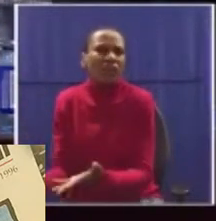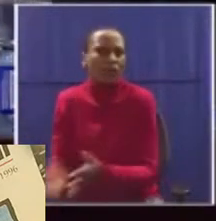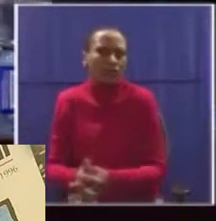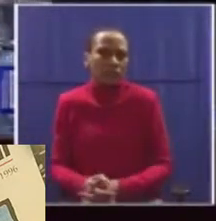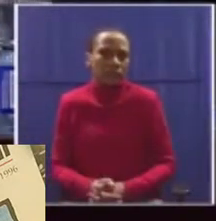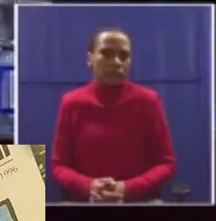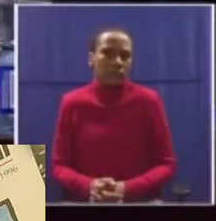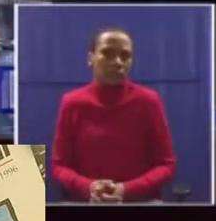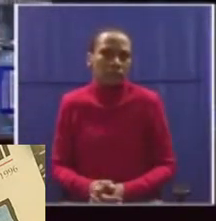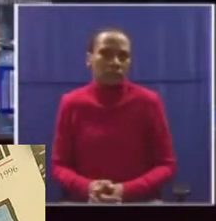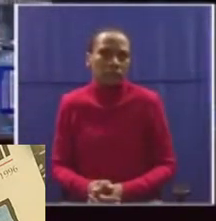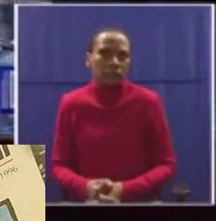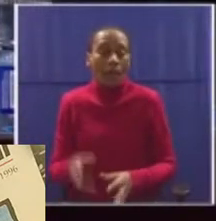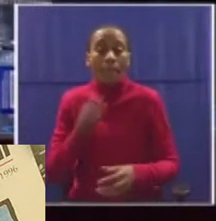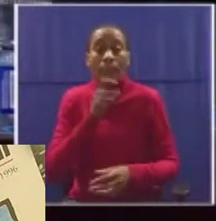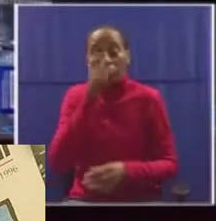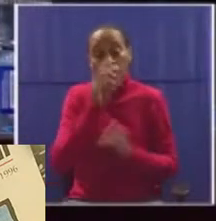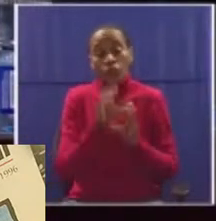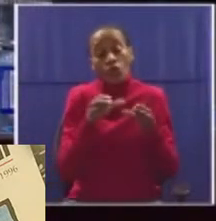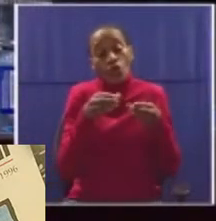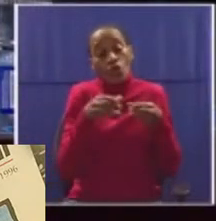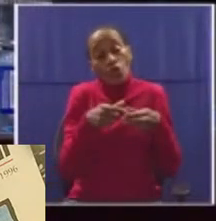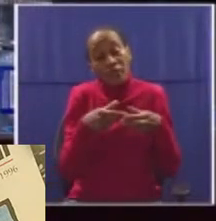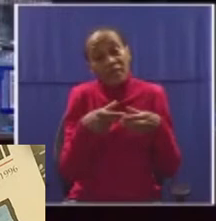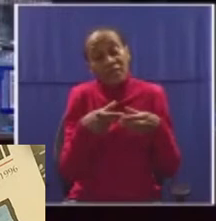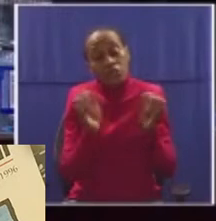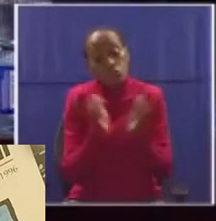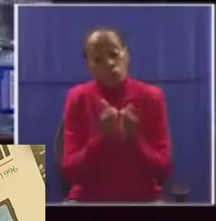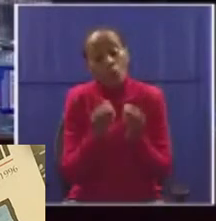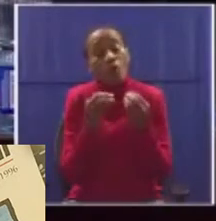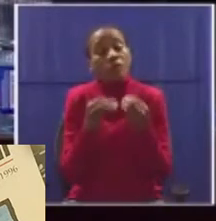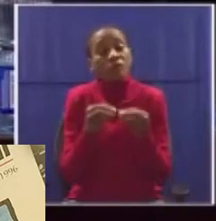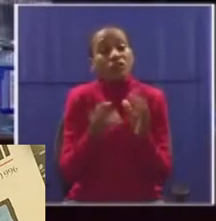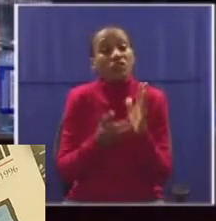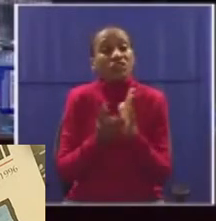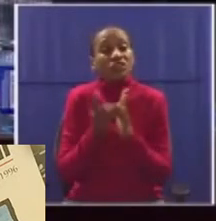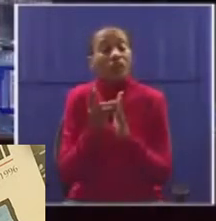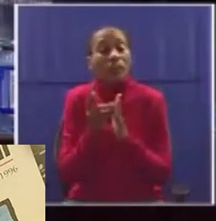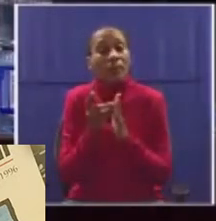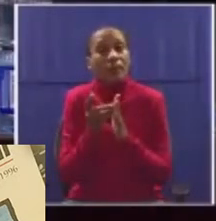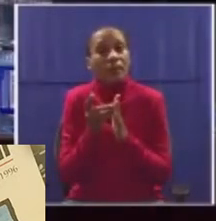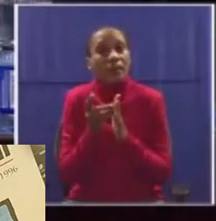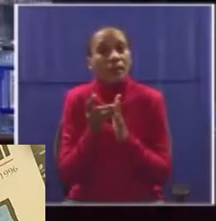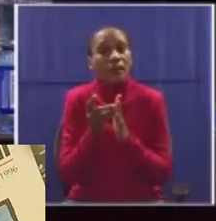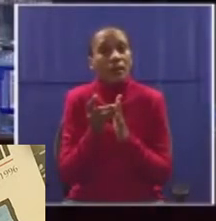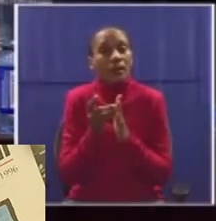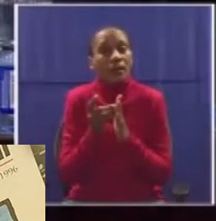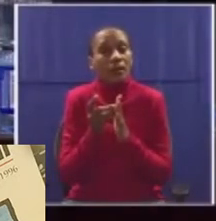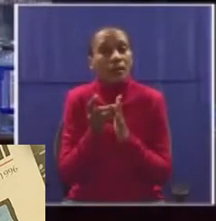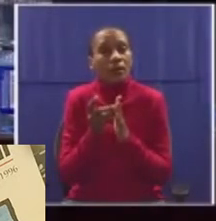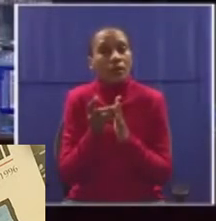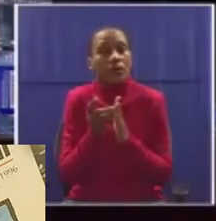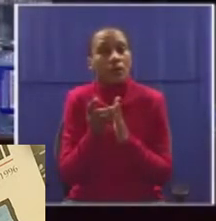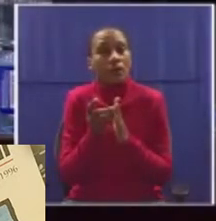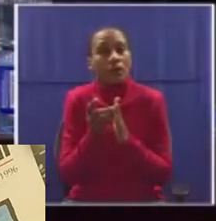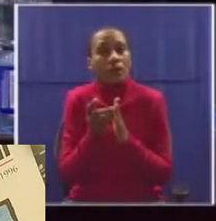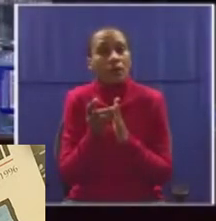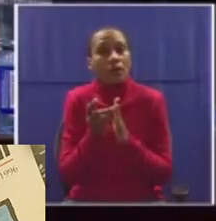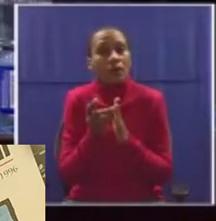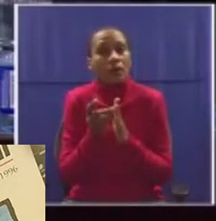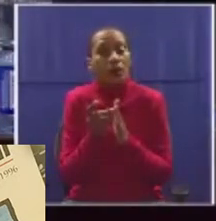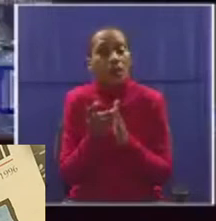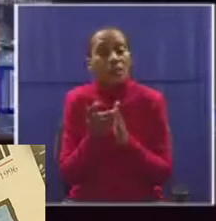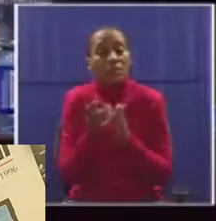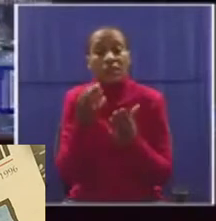consequences the portfolio Committee of Small Business Development in response to the absence of